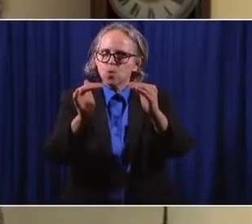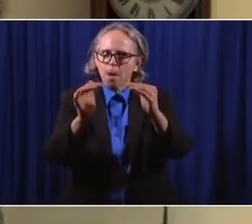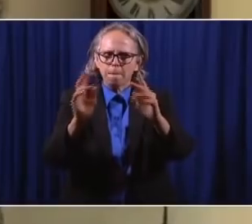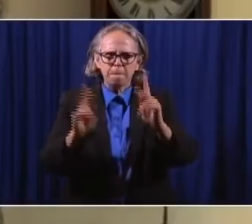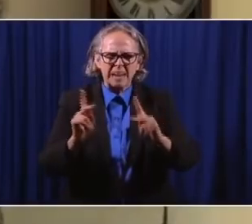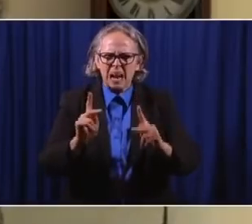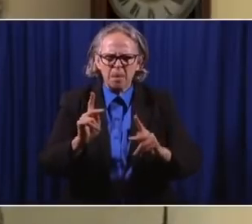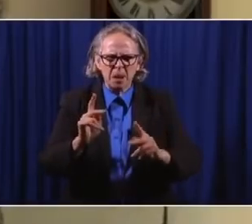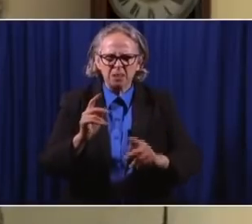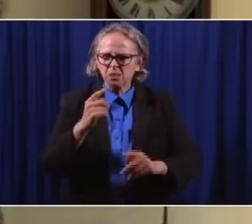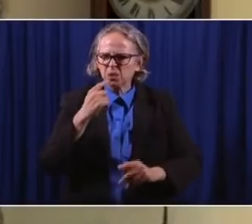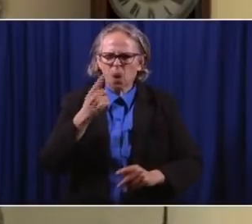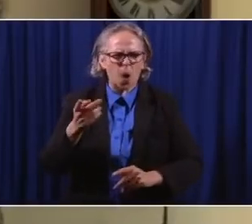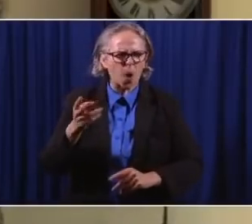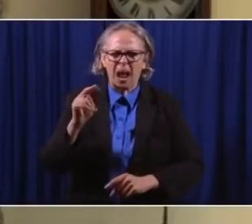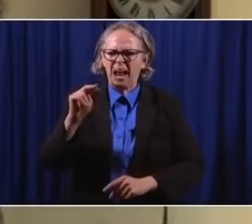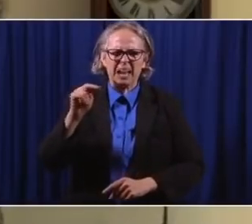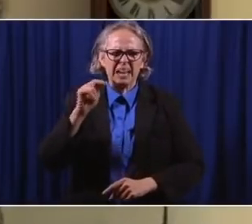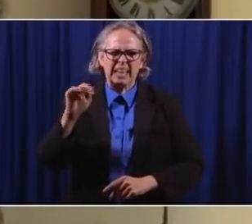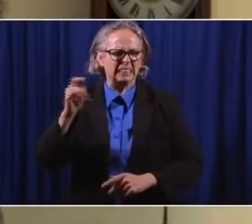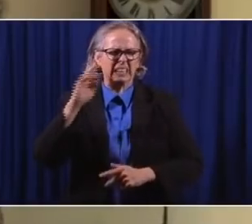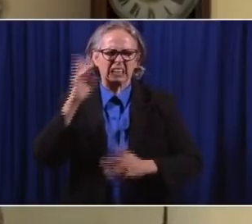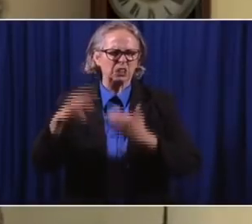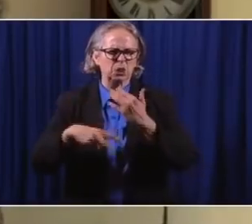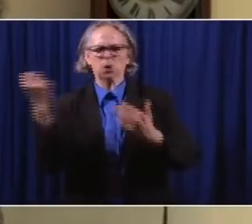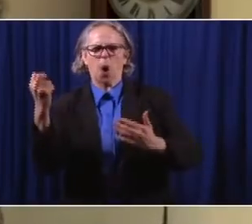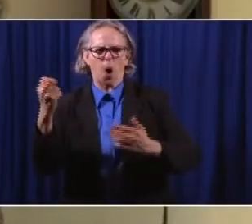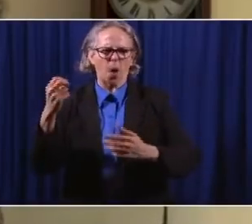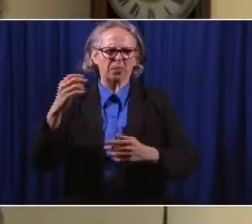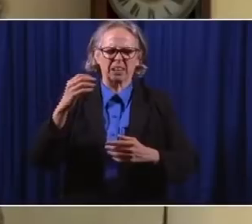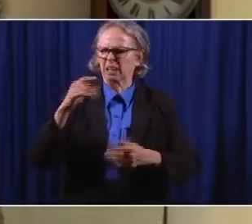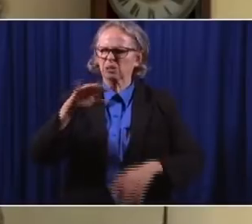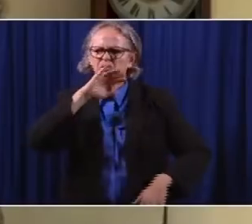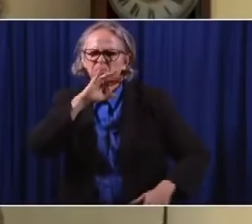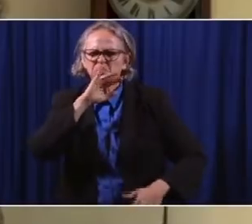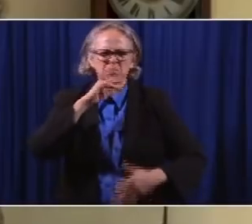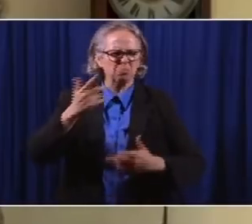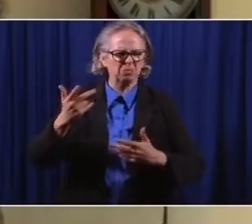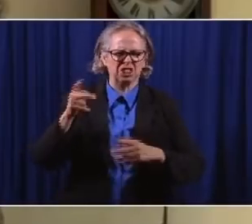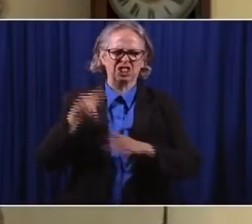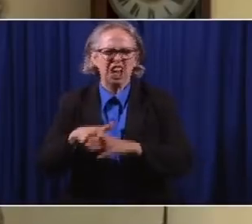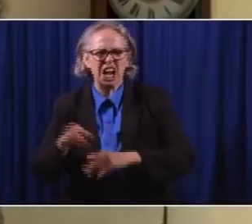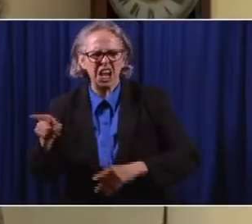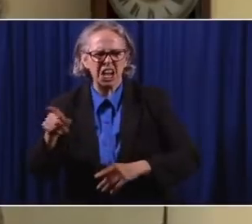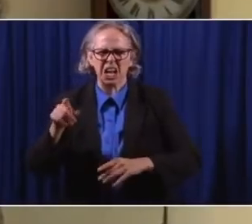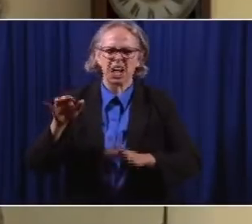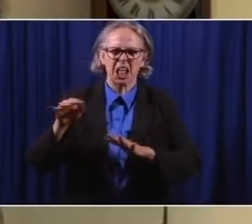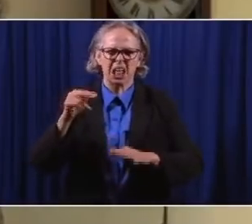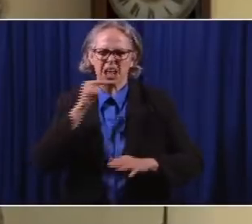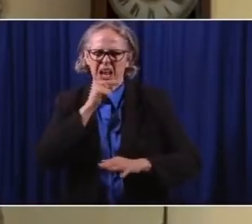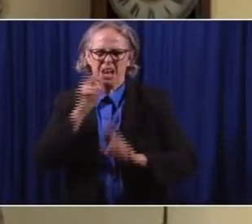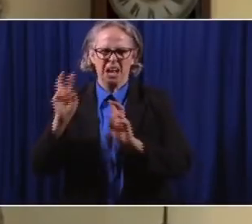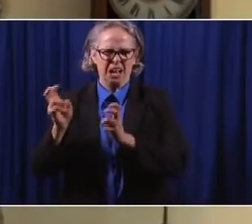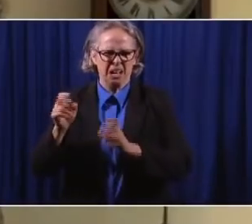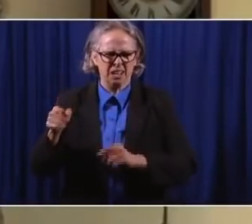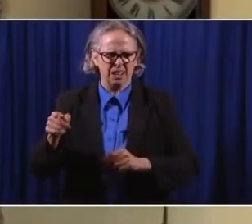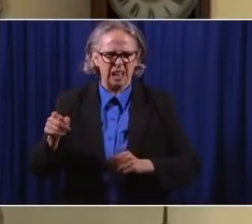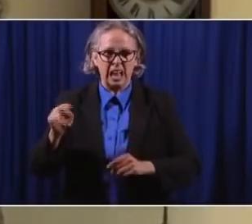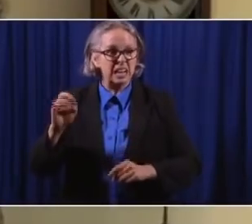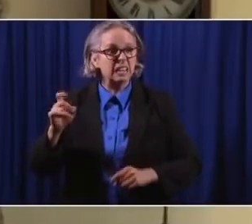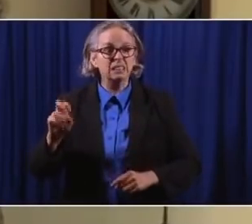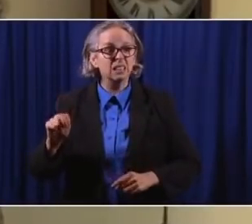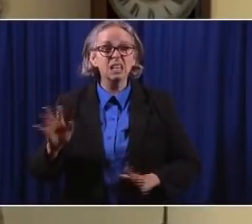the election's been stolen from you. They've cheated you in Chicago. And he made the